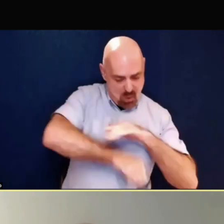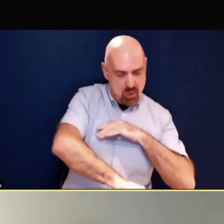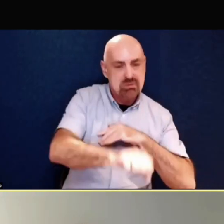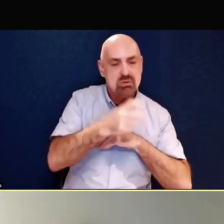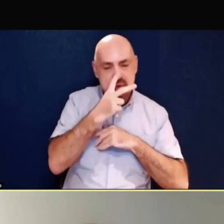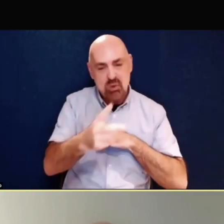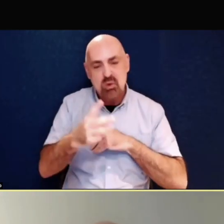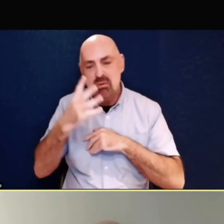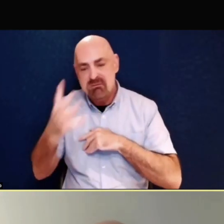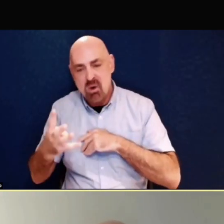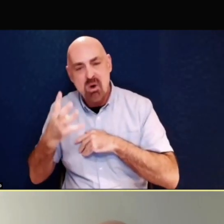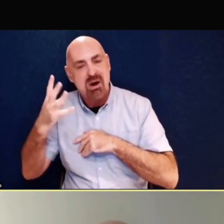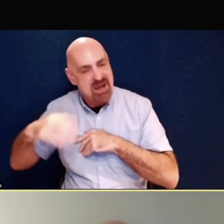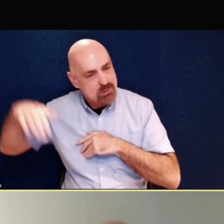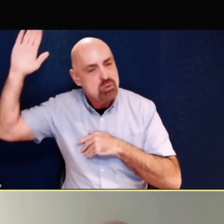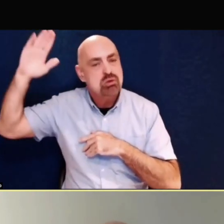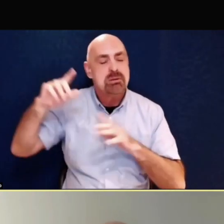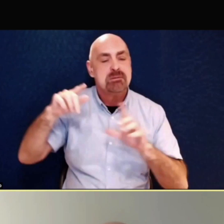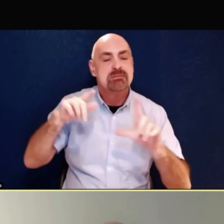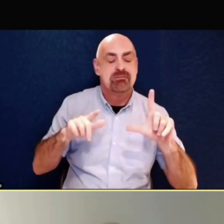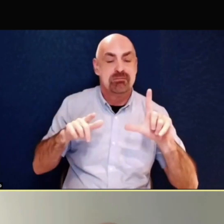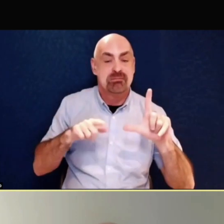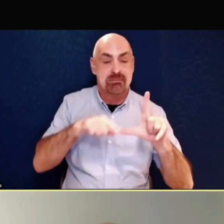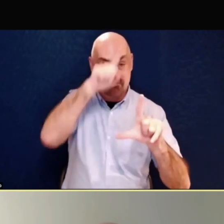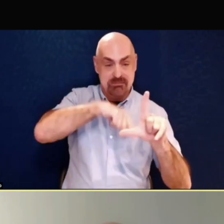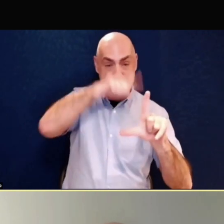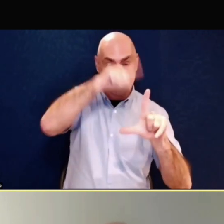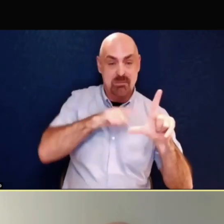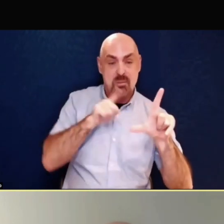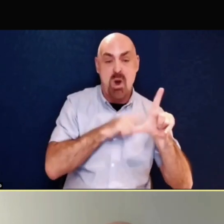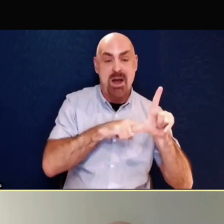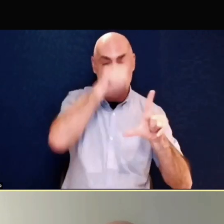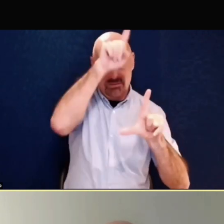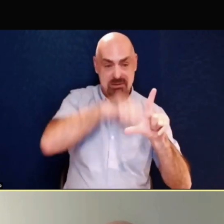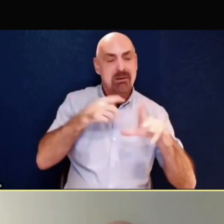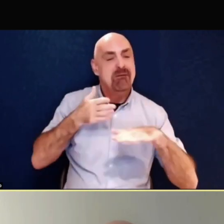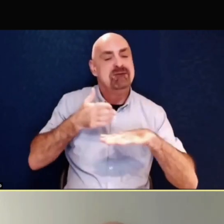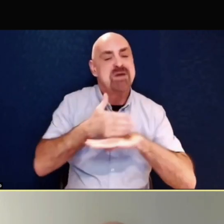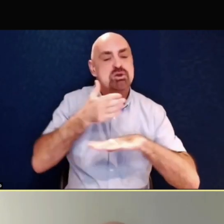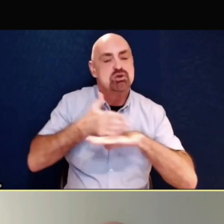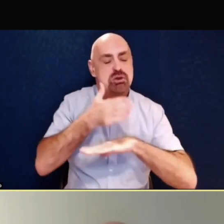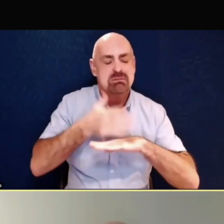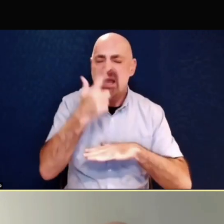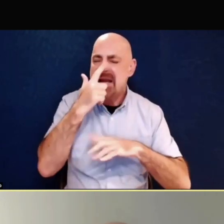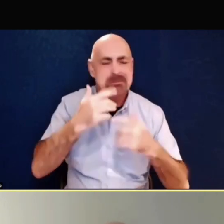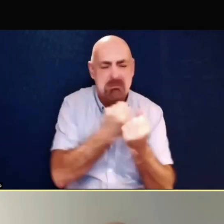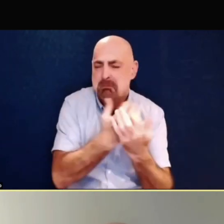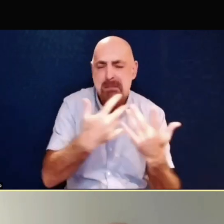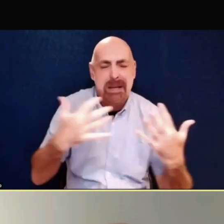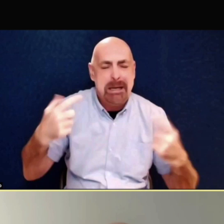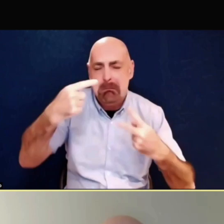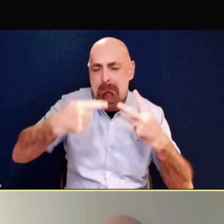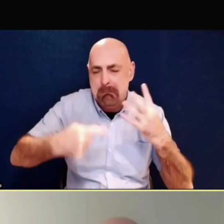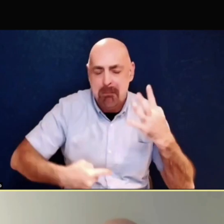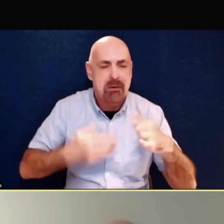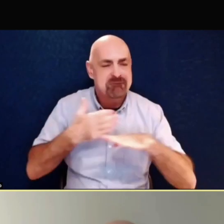years, and through to adulthood. And then on the y-axis going up the side, you've got functioning, and that could be many different kinds of functioning.